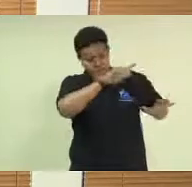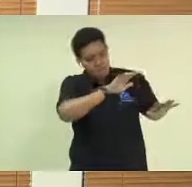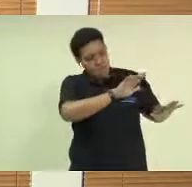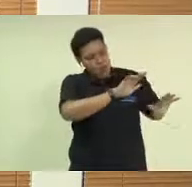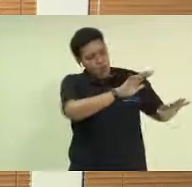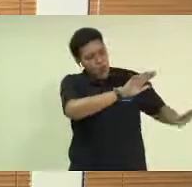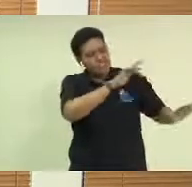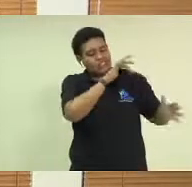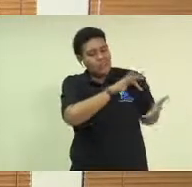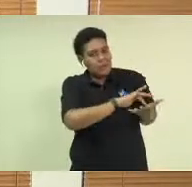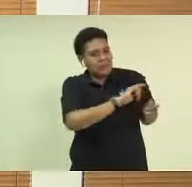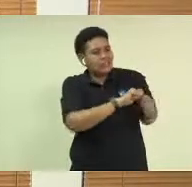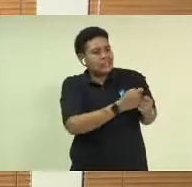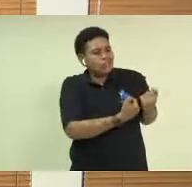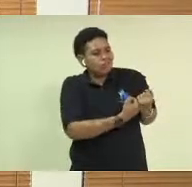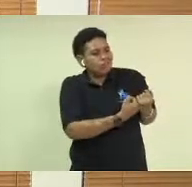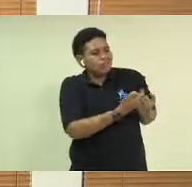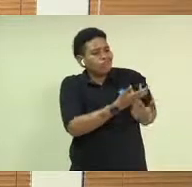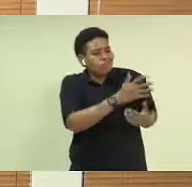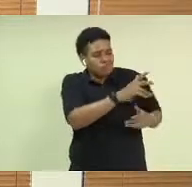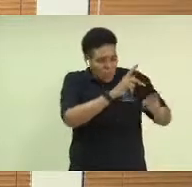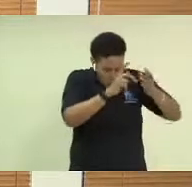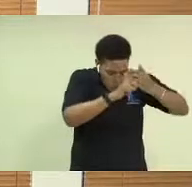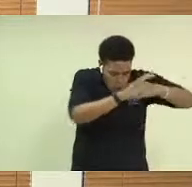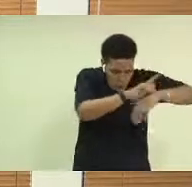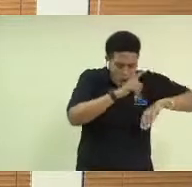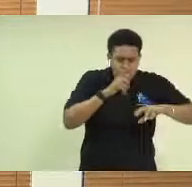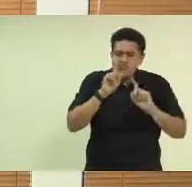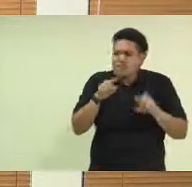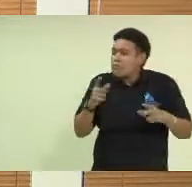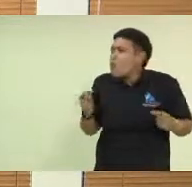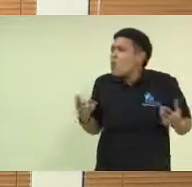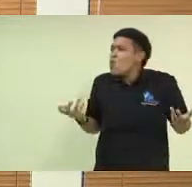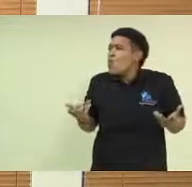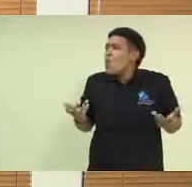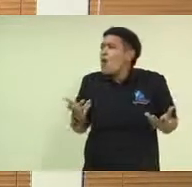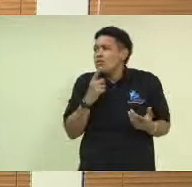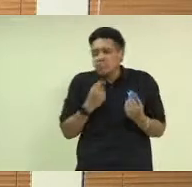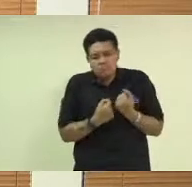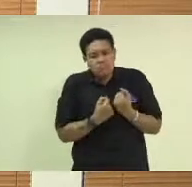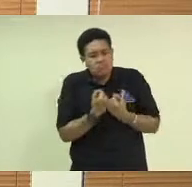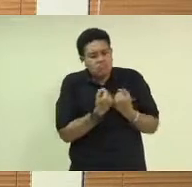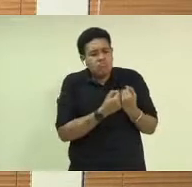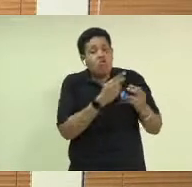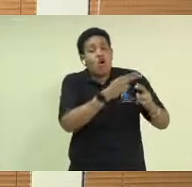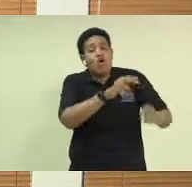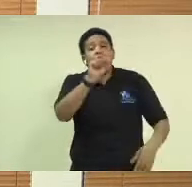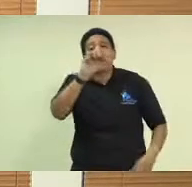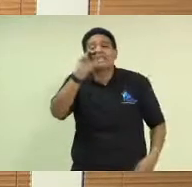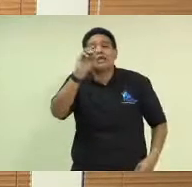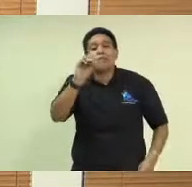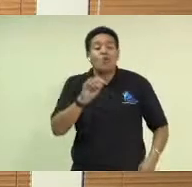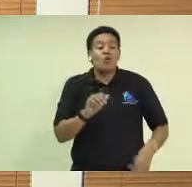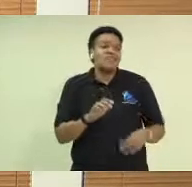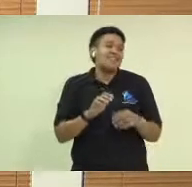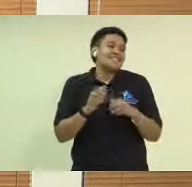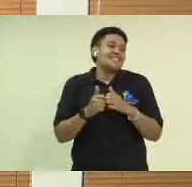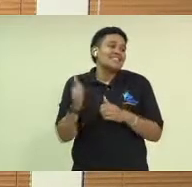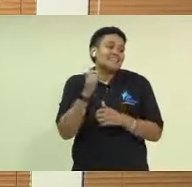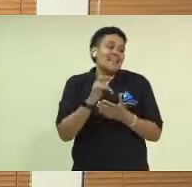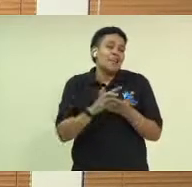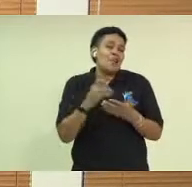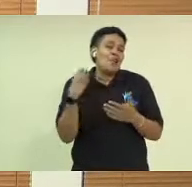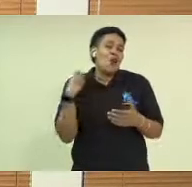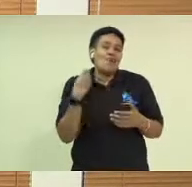the medical team and the medical program and the medical response. And they are referred to as SMOs as opposed to CMO, who